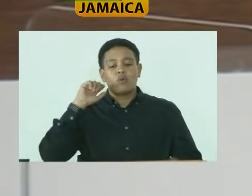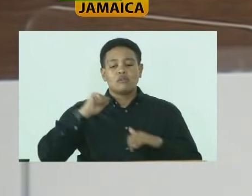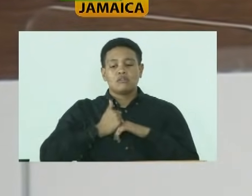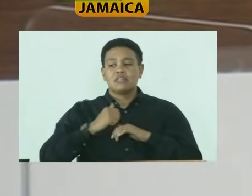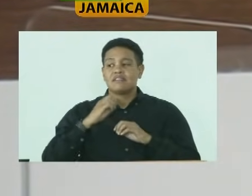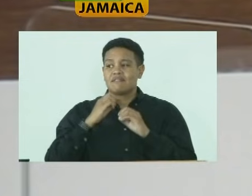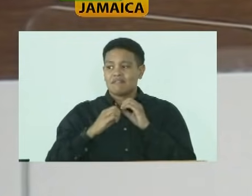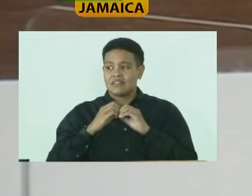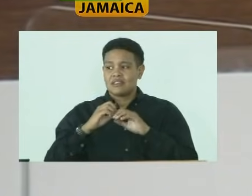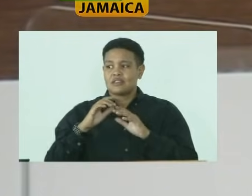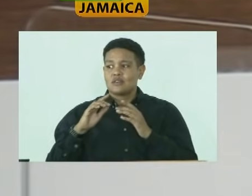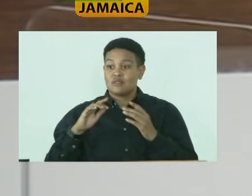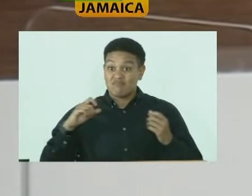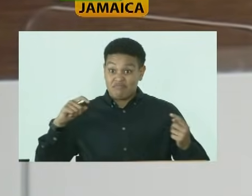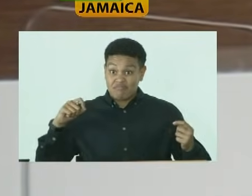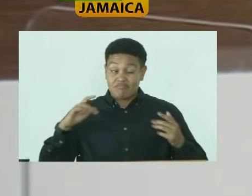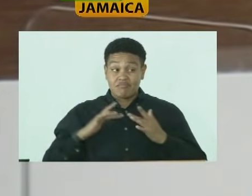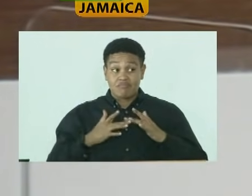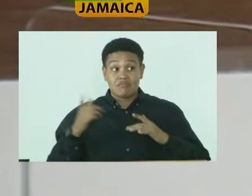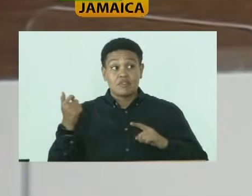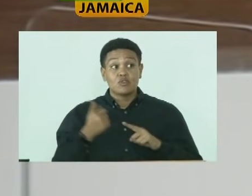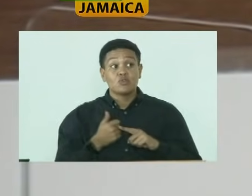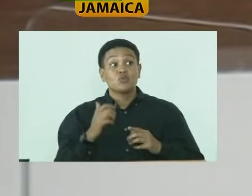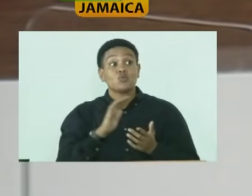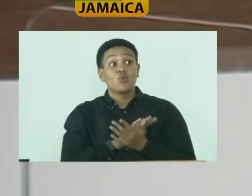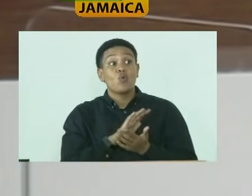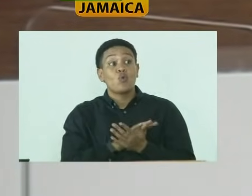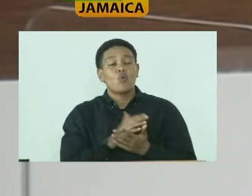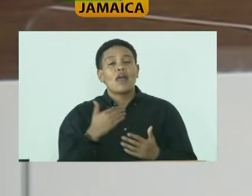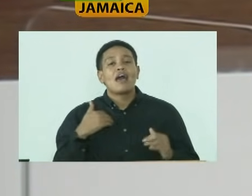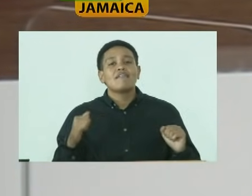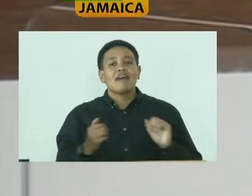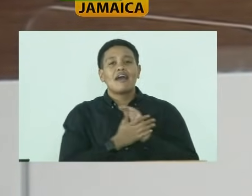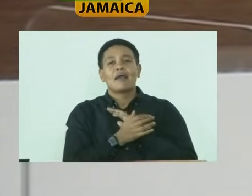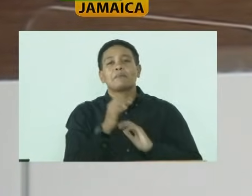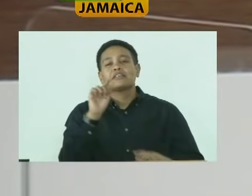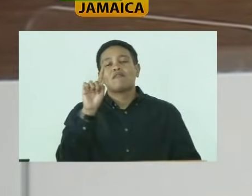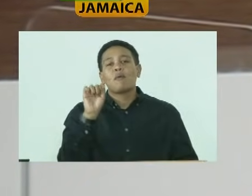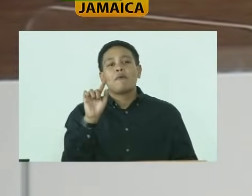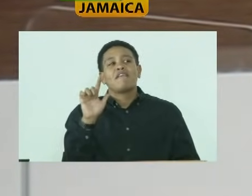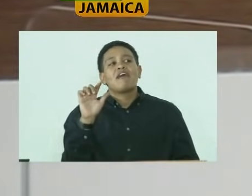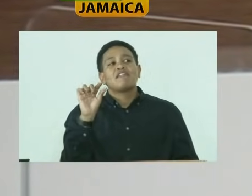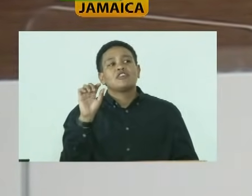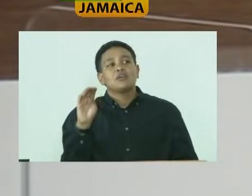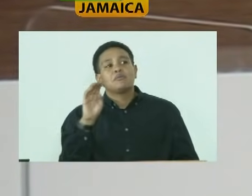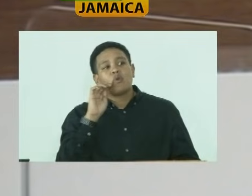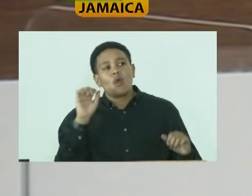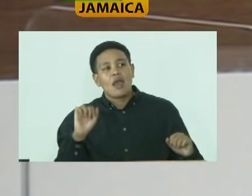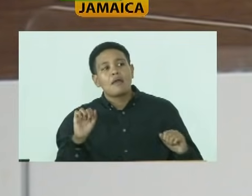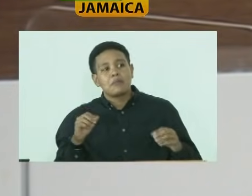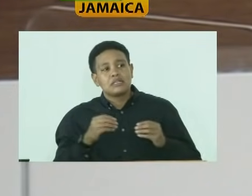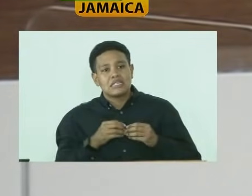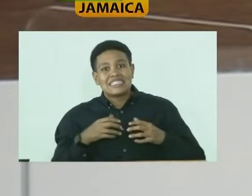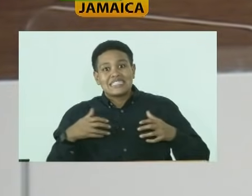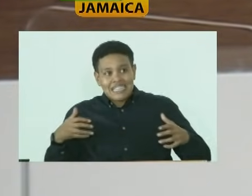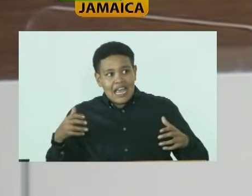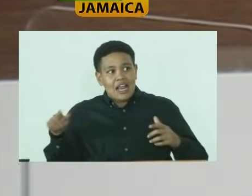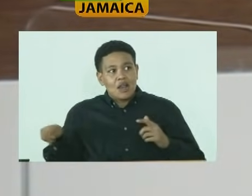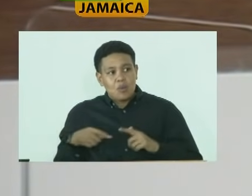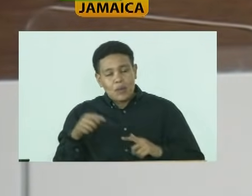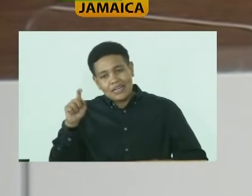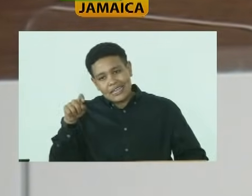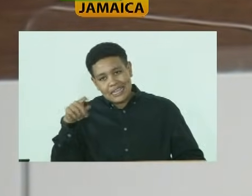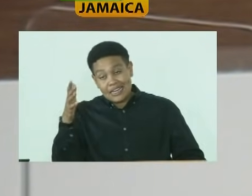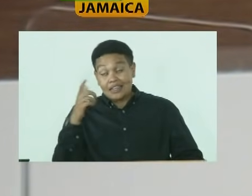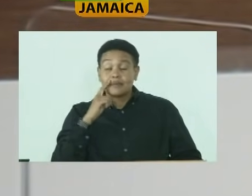remote sites such as schools and has a capacity of 1.5 gigabit with the ability to scale as needed.